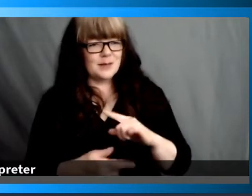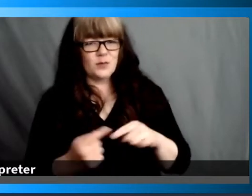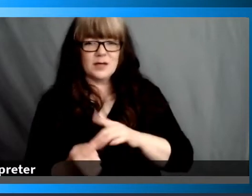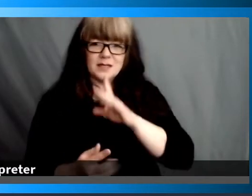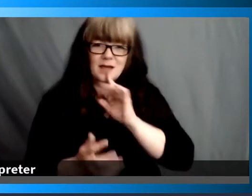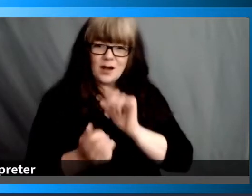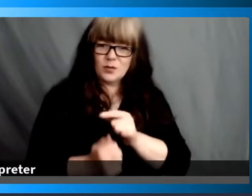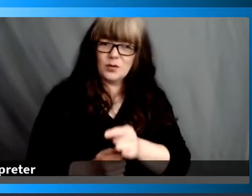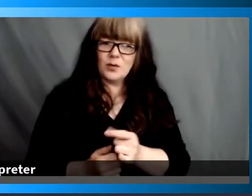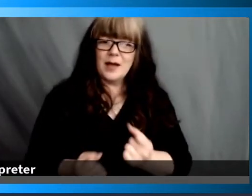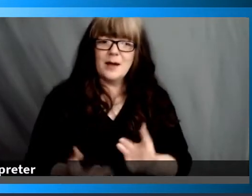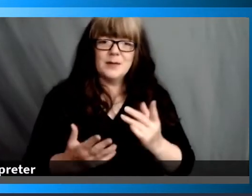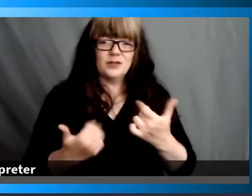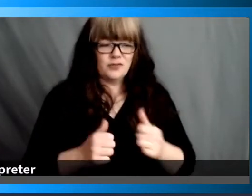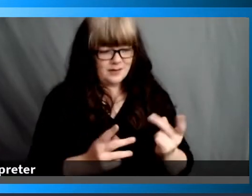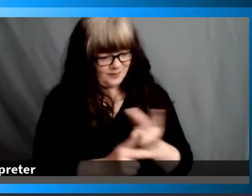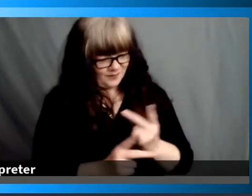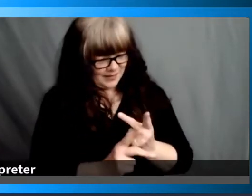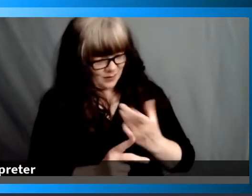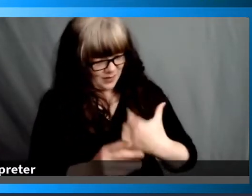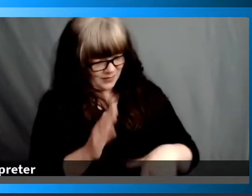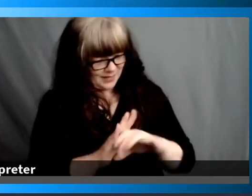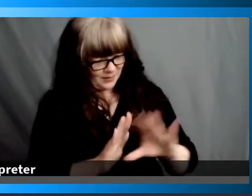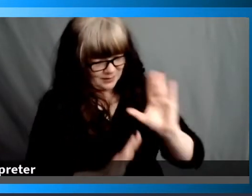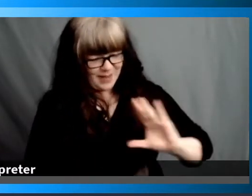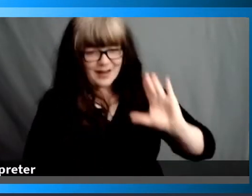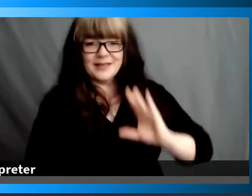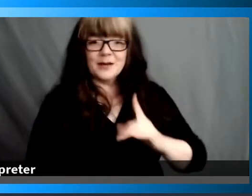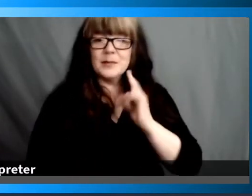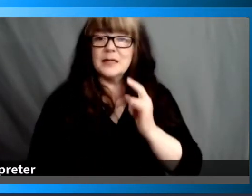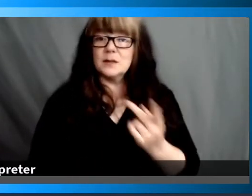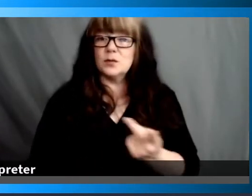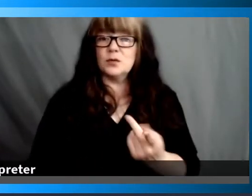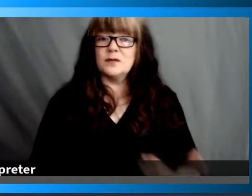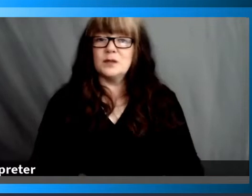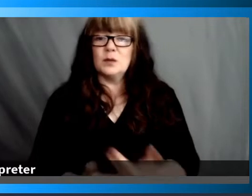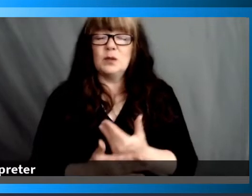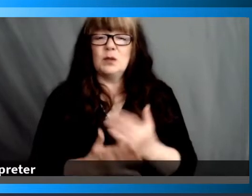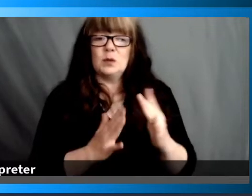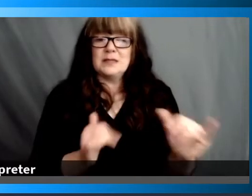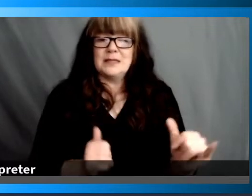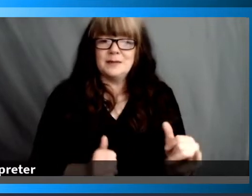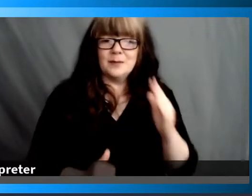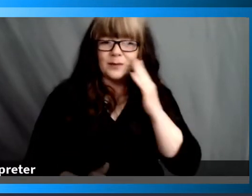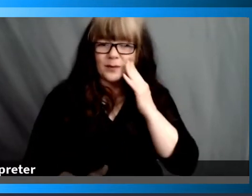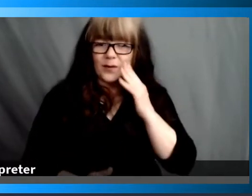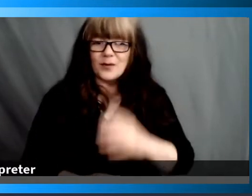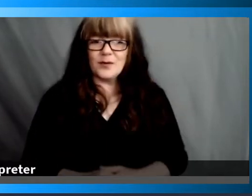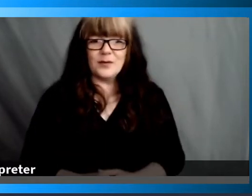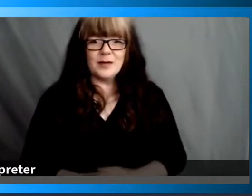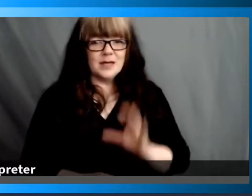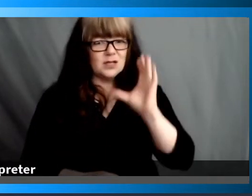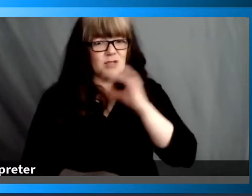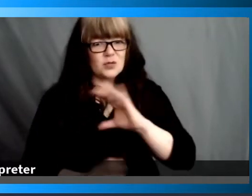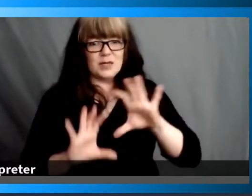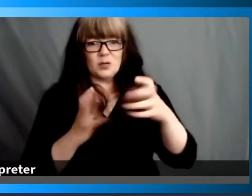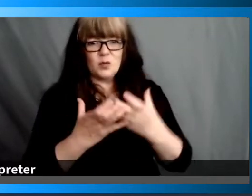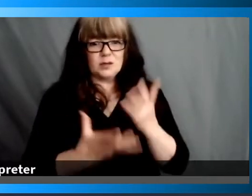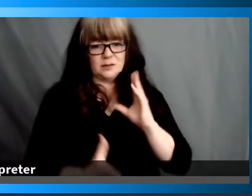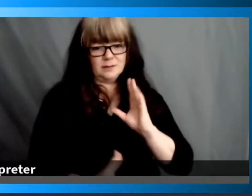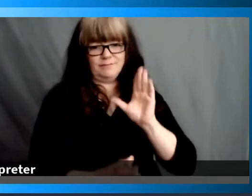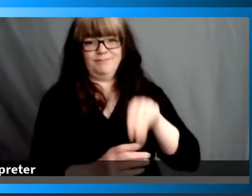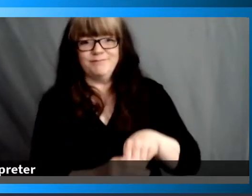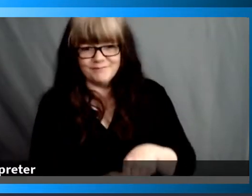we were trying to figure out the characters back in the day, because we were both so new to it, the world and everything. It's a weird world to get into